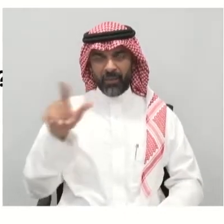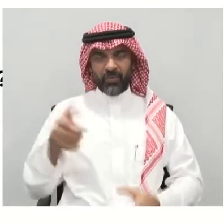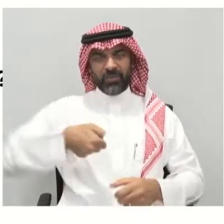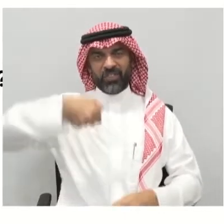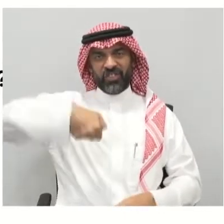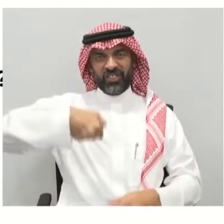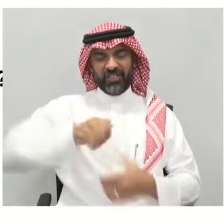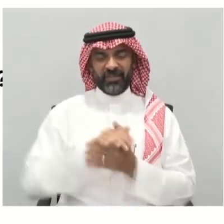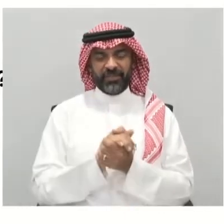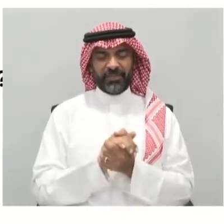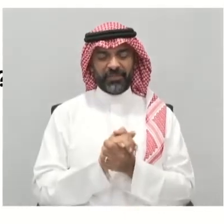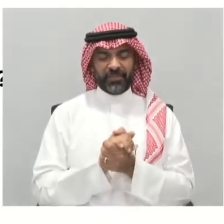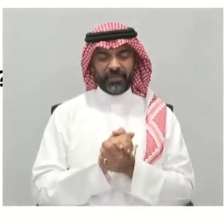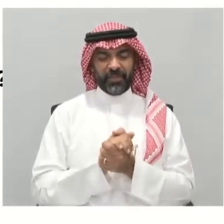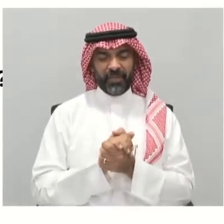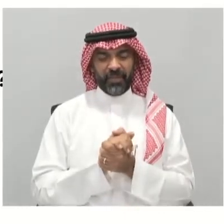the